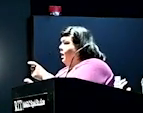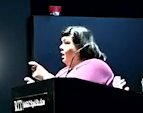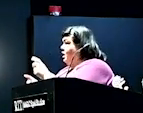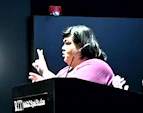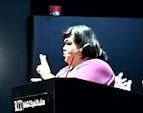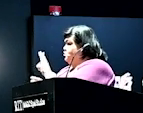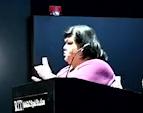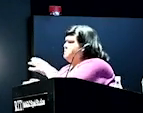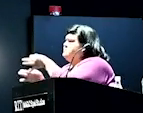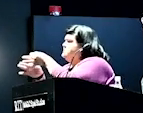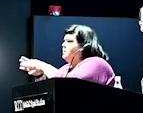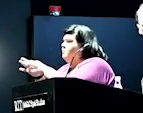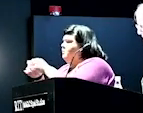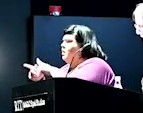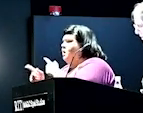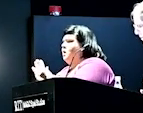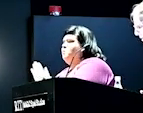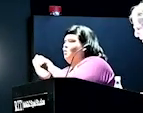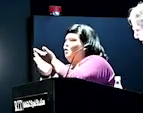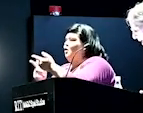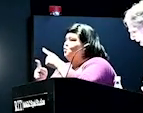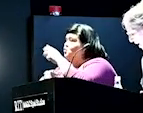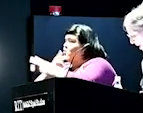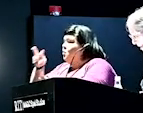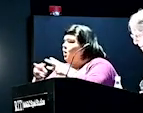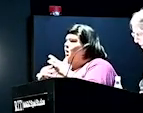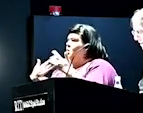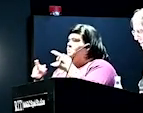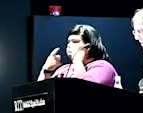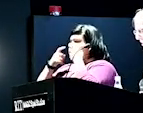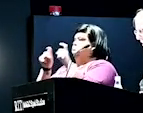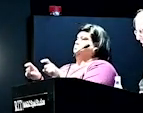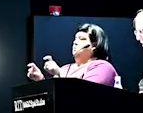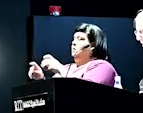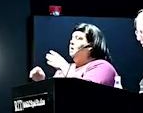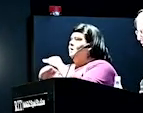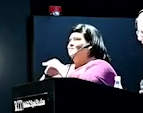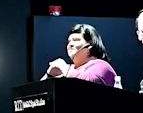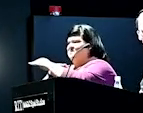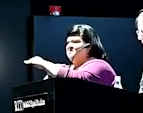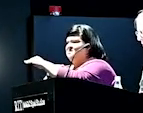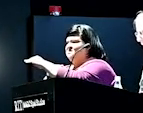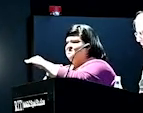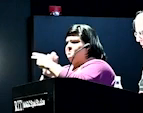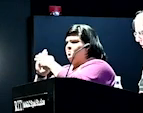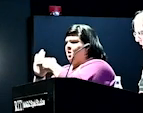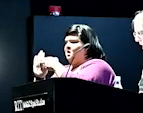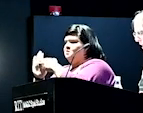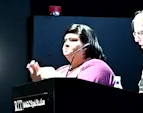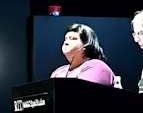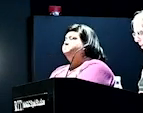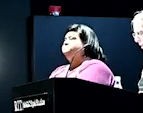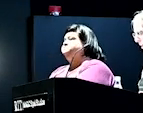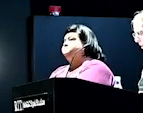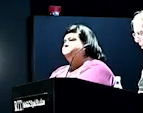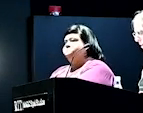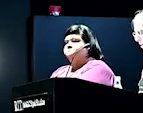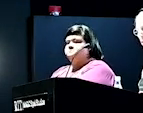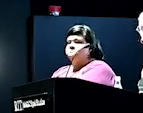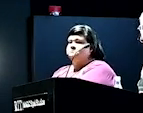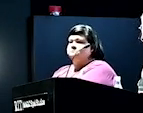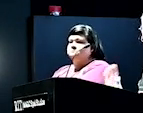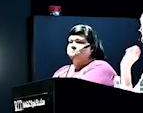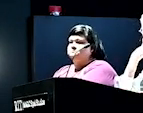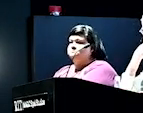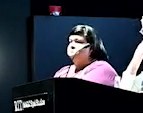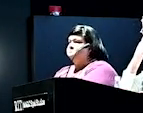into the world in a way that they're recognizable and consistent. So early on,